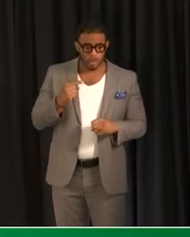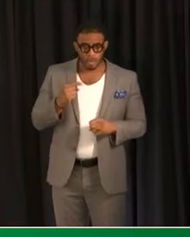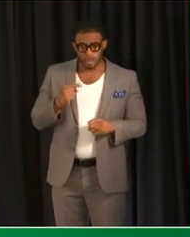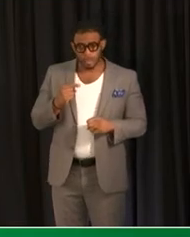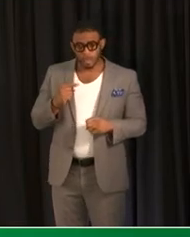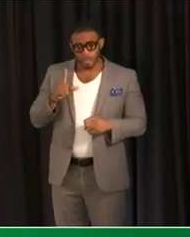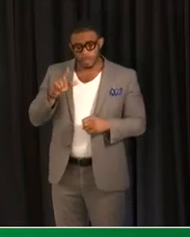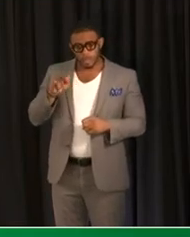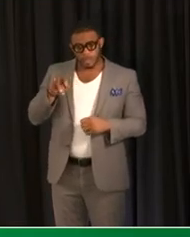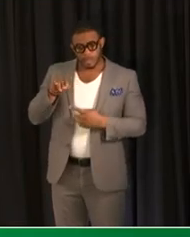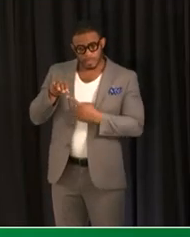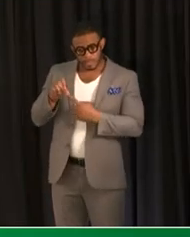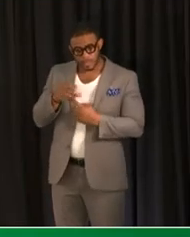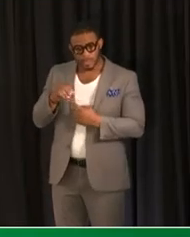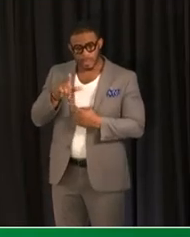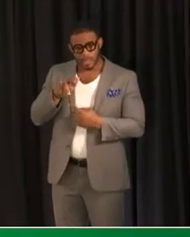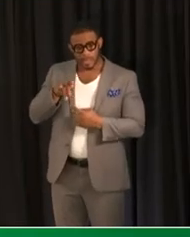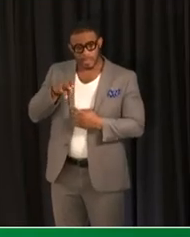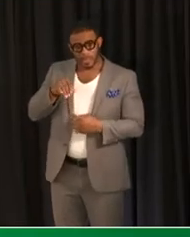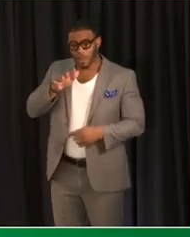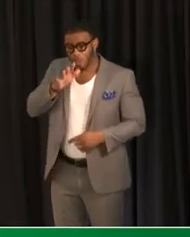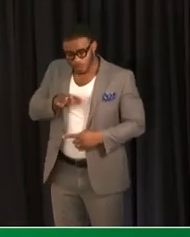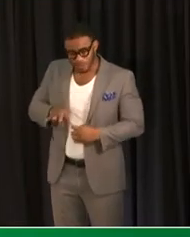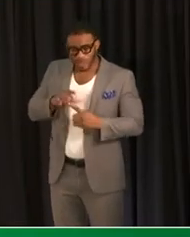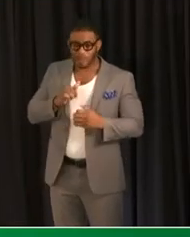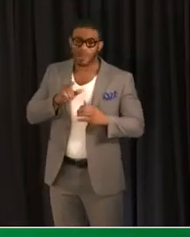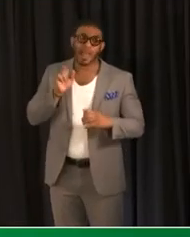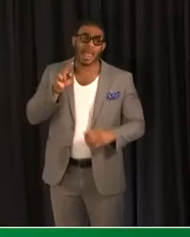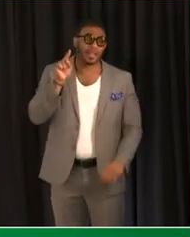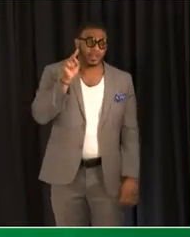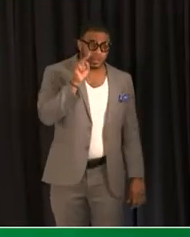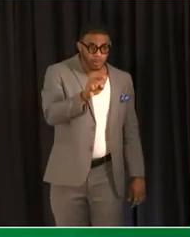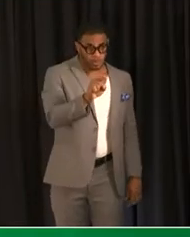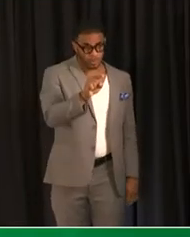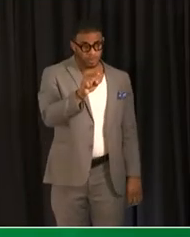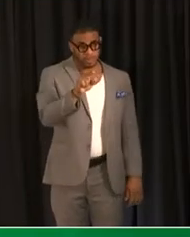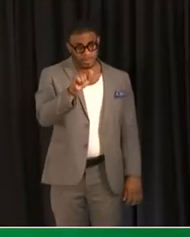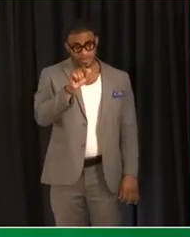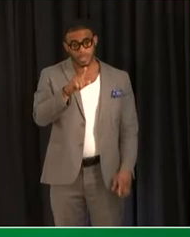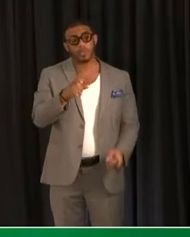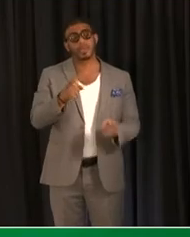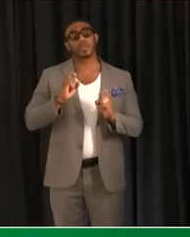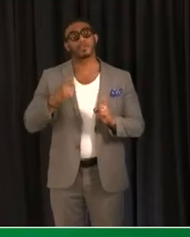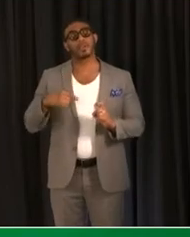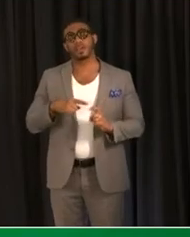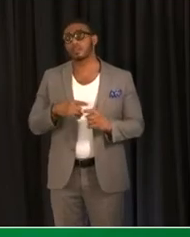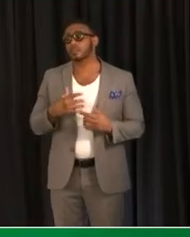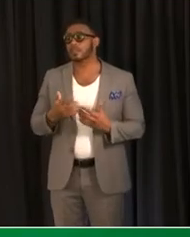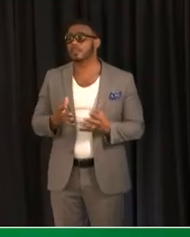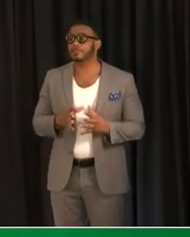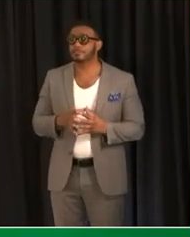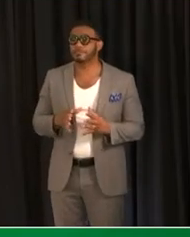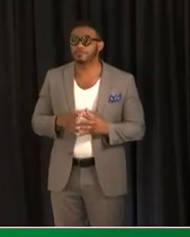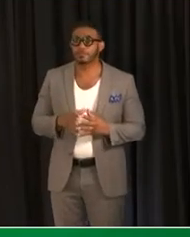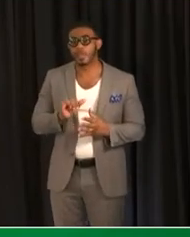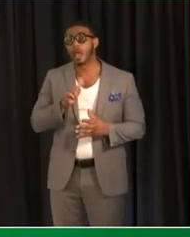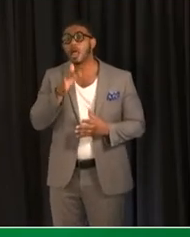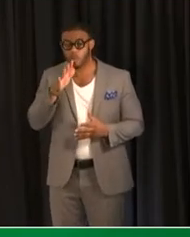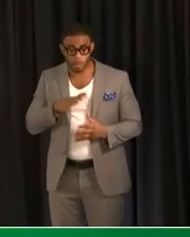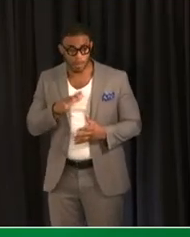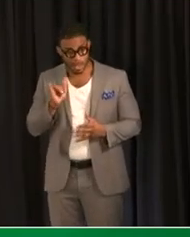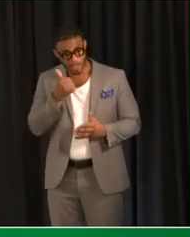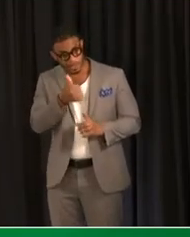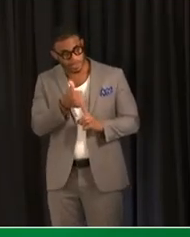for Latinos and for Latino women. So I just wanted to ask you, can you give us